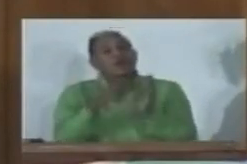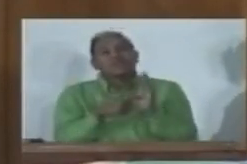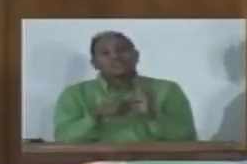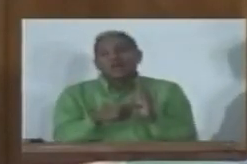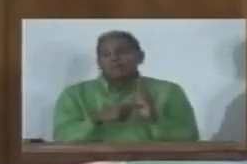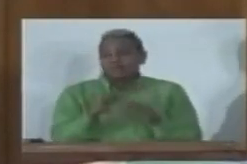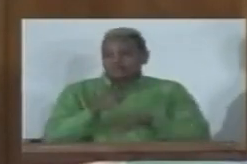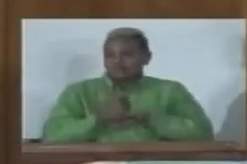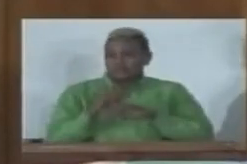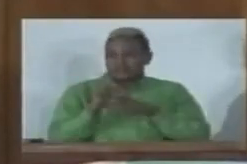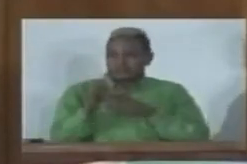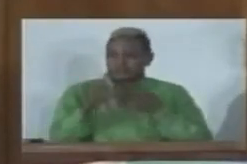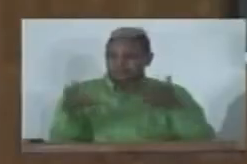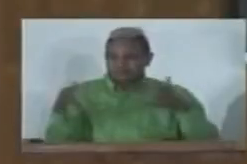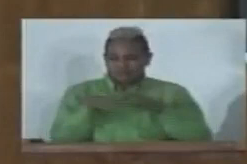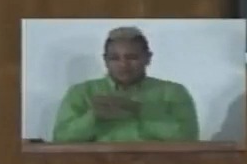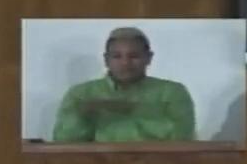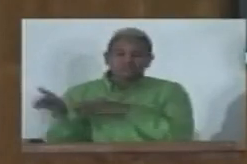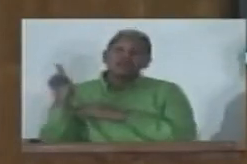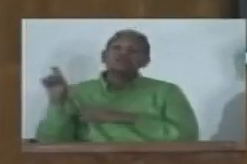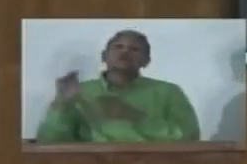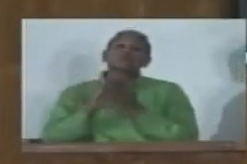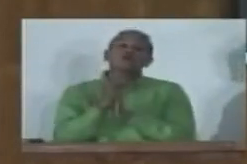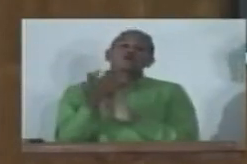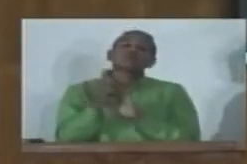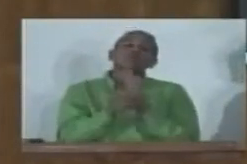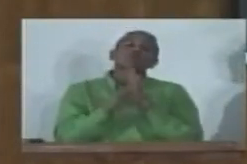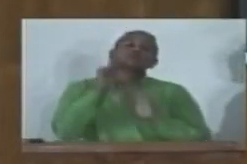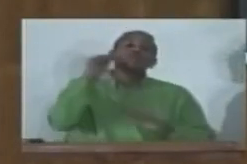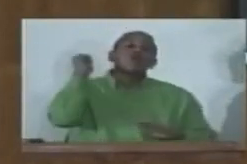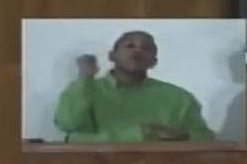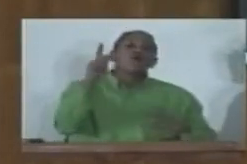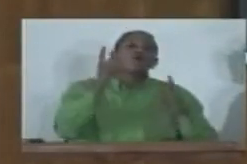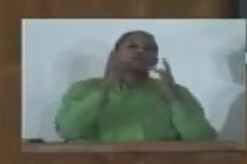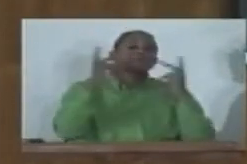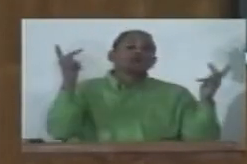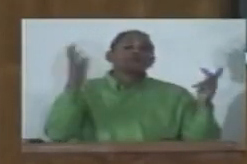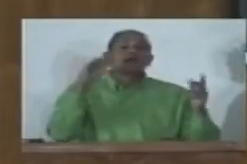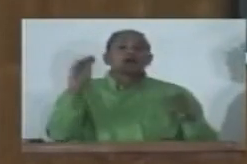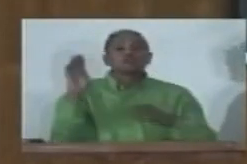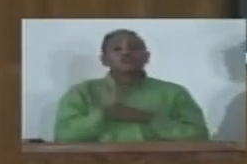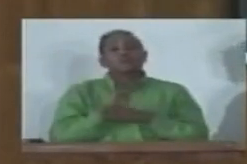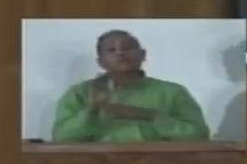and ultimately, this should become the policy for all public and commercial buildings.